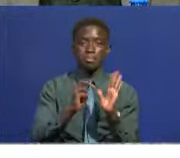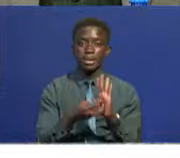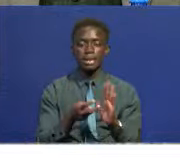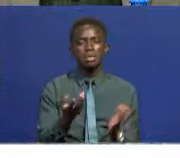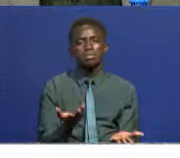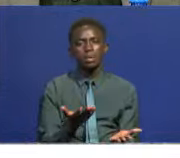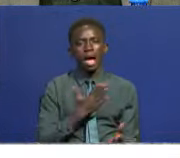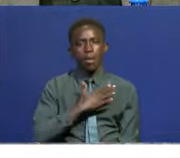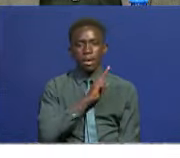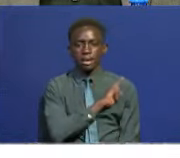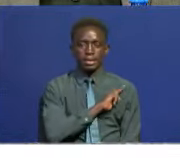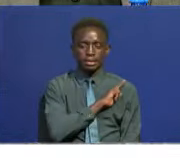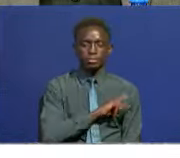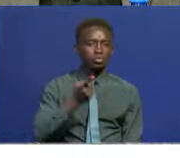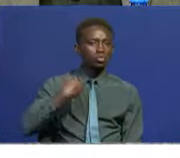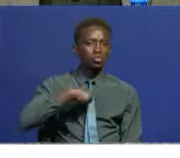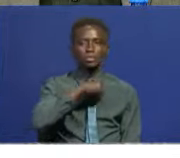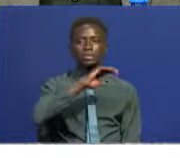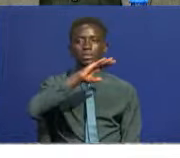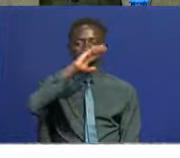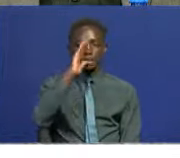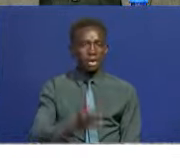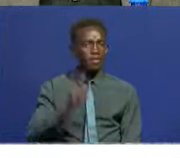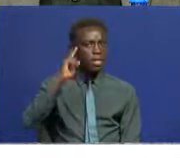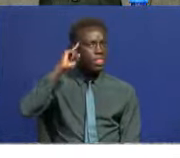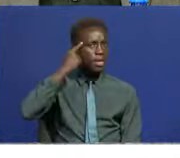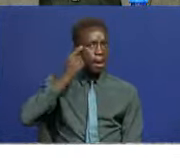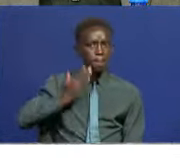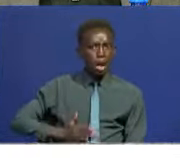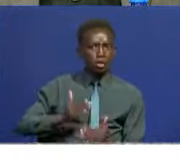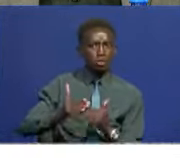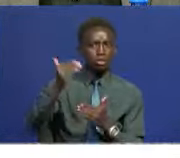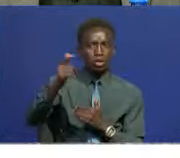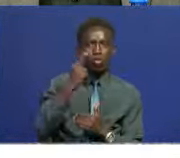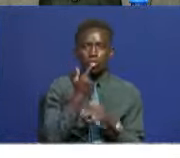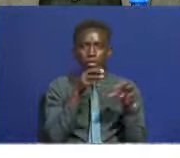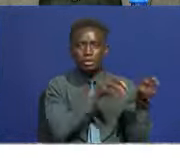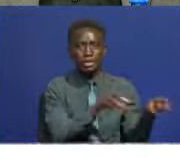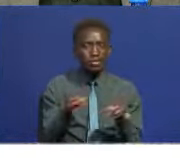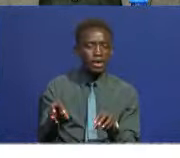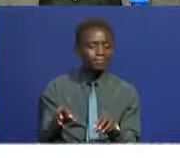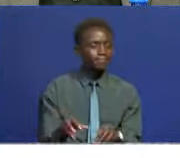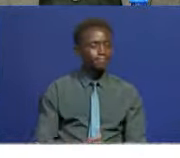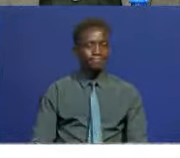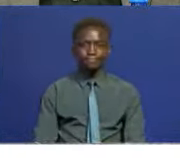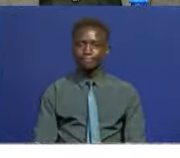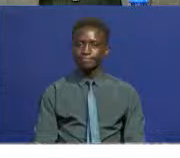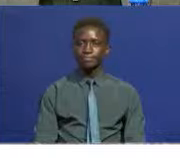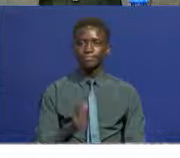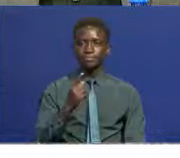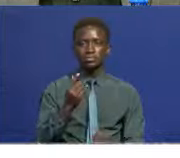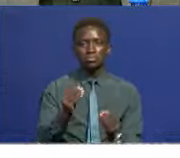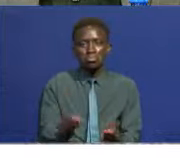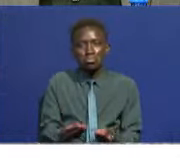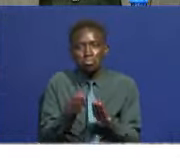consider the person who become a victim of circumstance to be given back